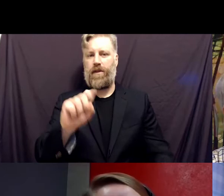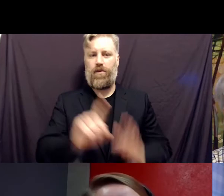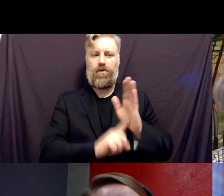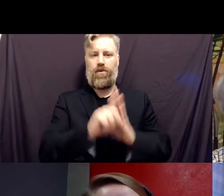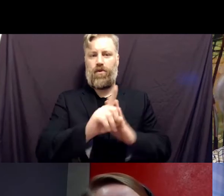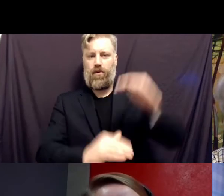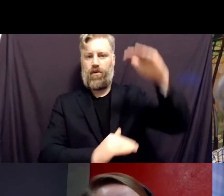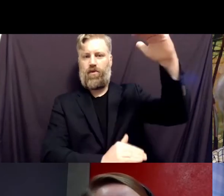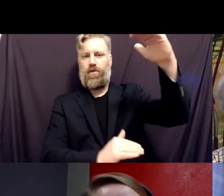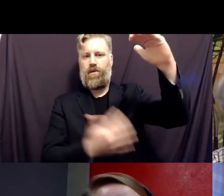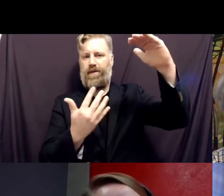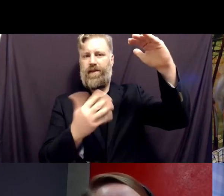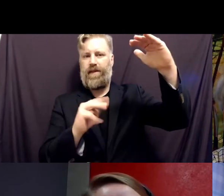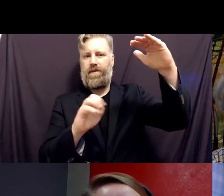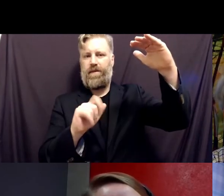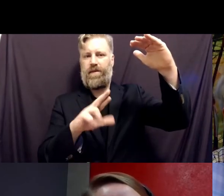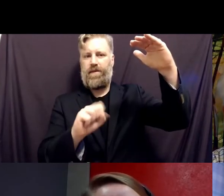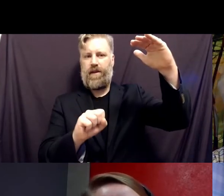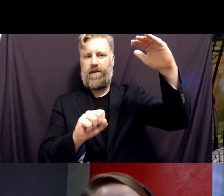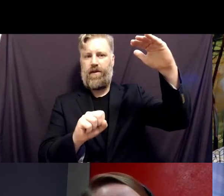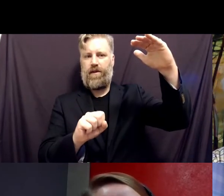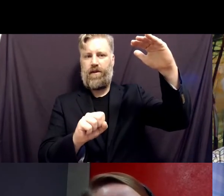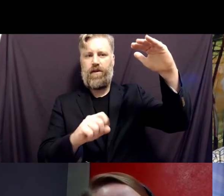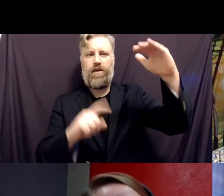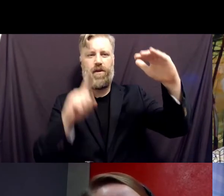and it's like an 8,